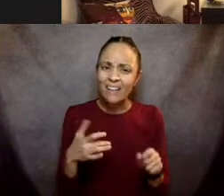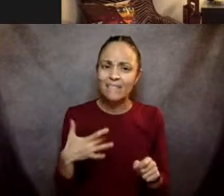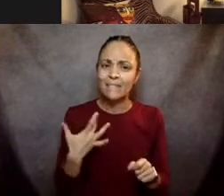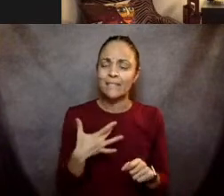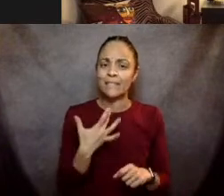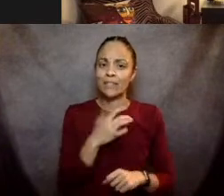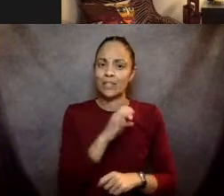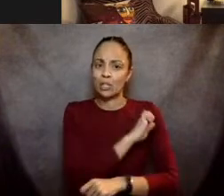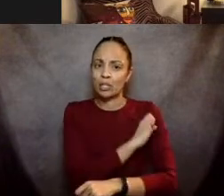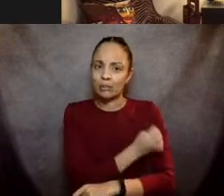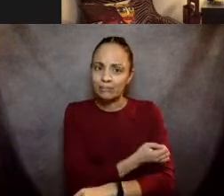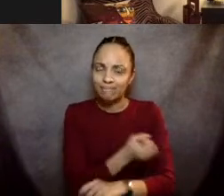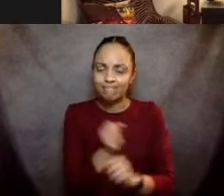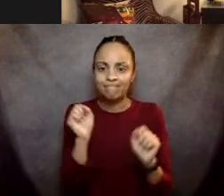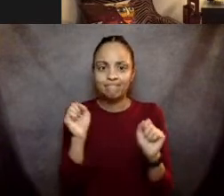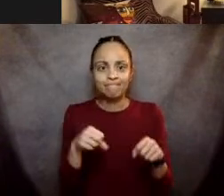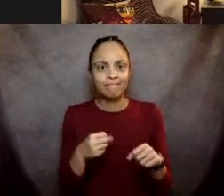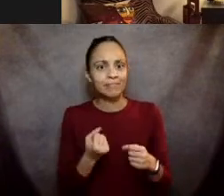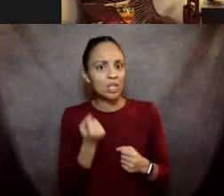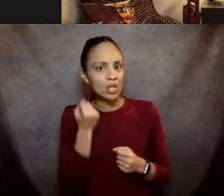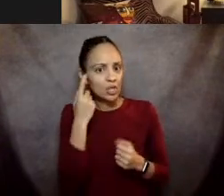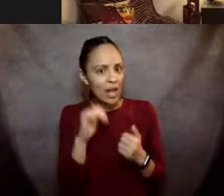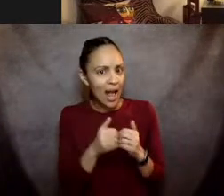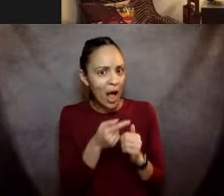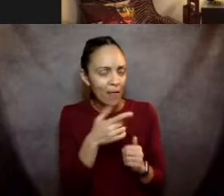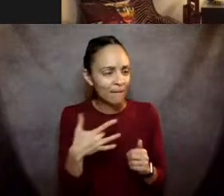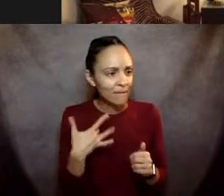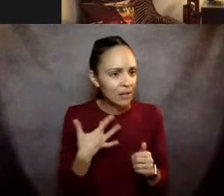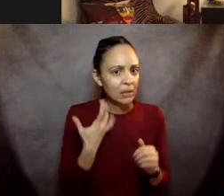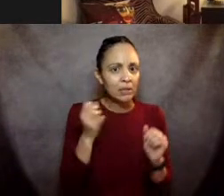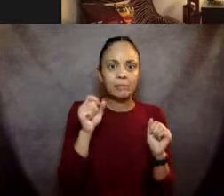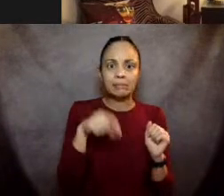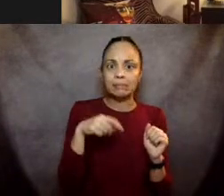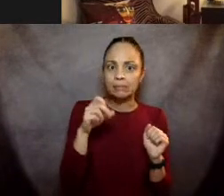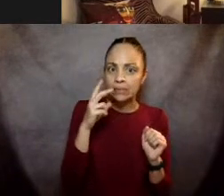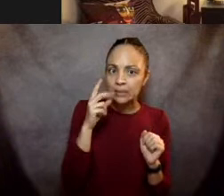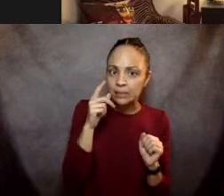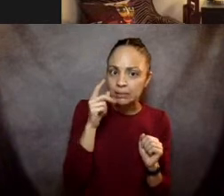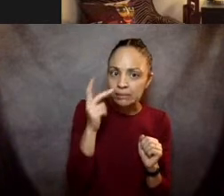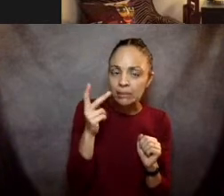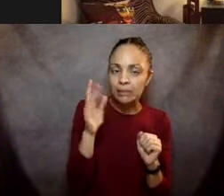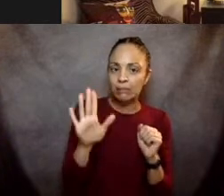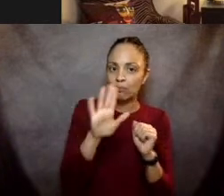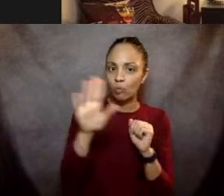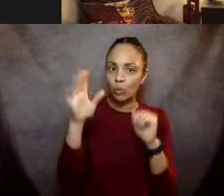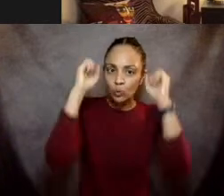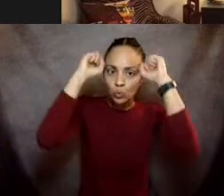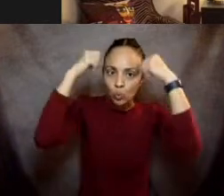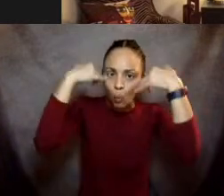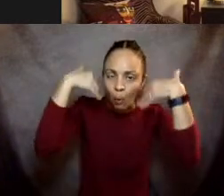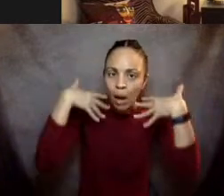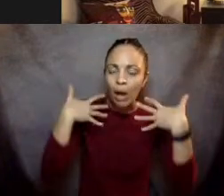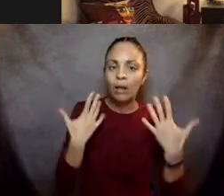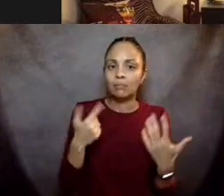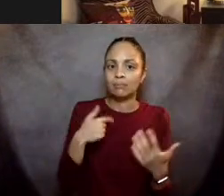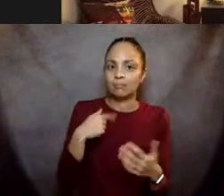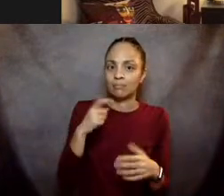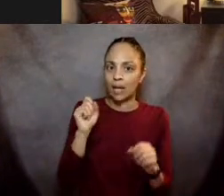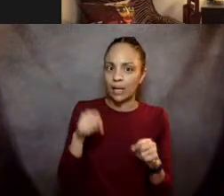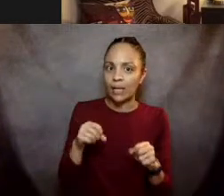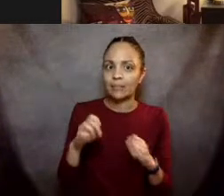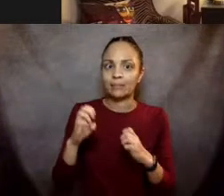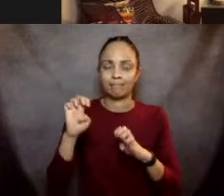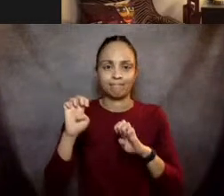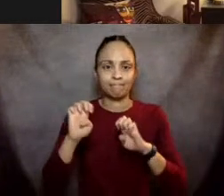can read their body, I can see the sweat, I can tell if I'm being effective or not. I can do a 360 around